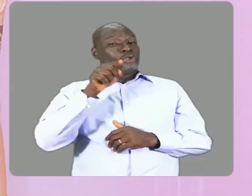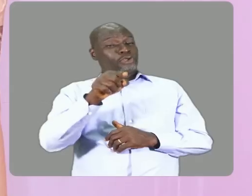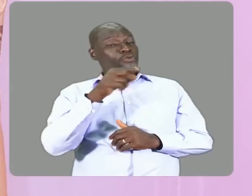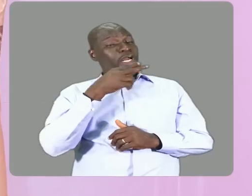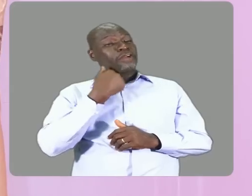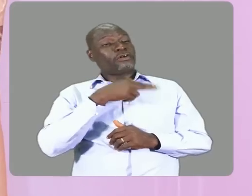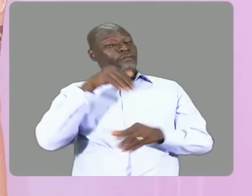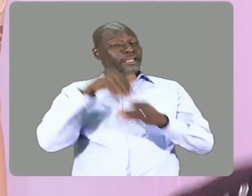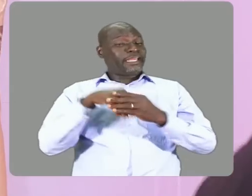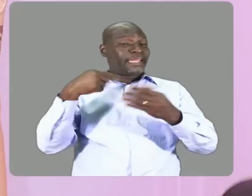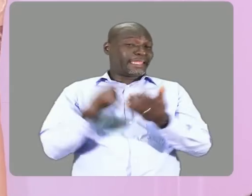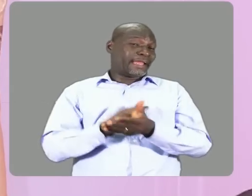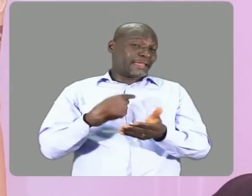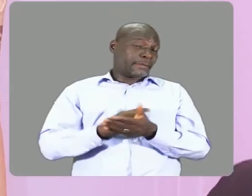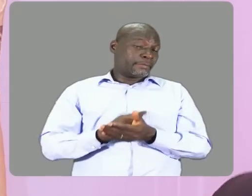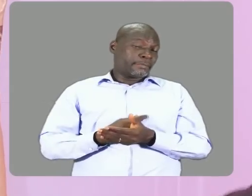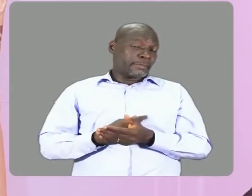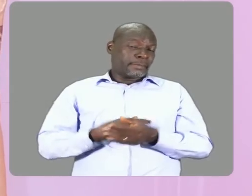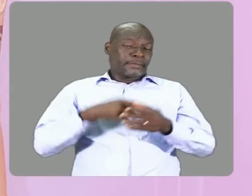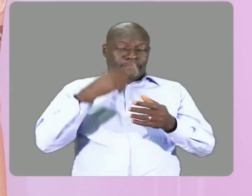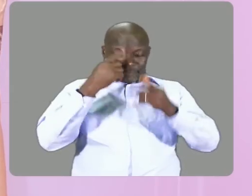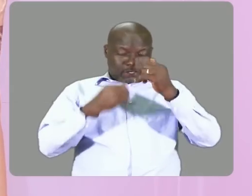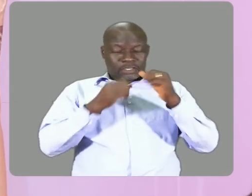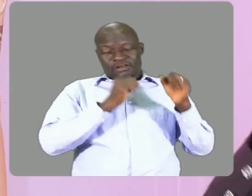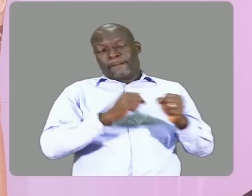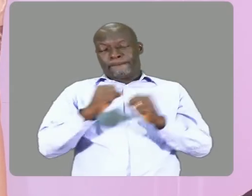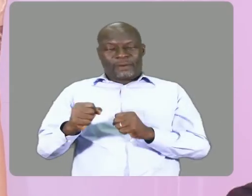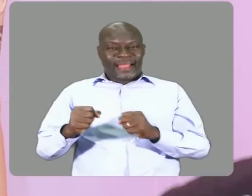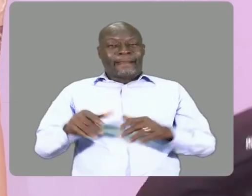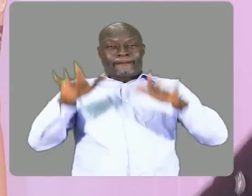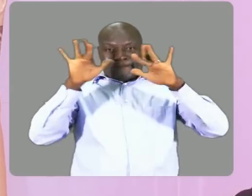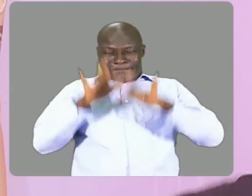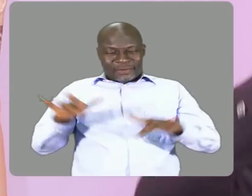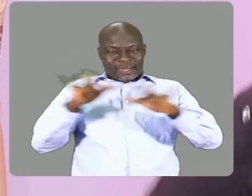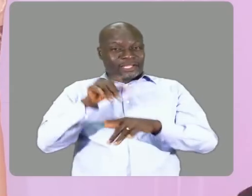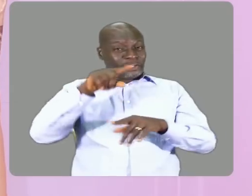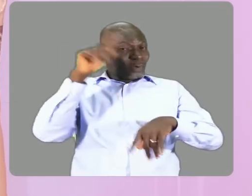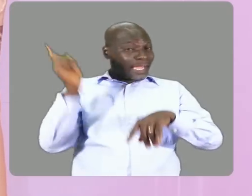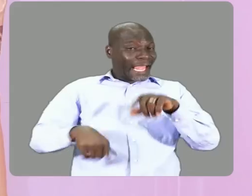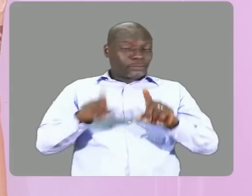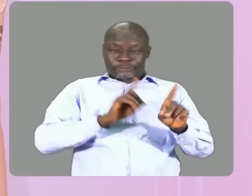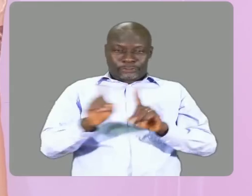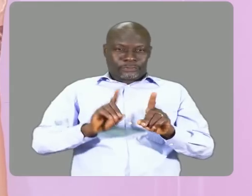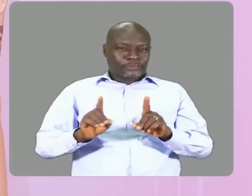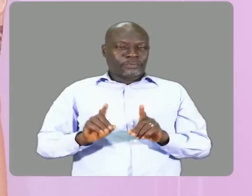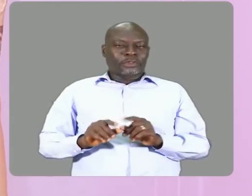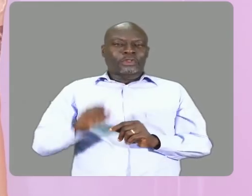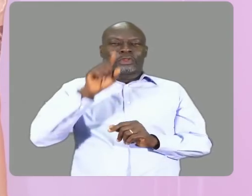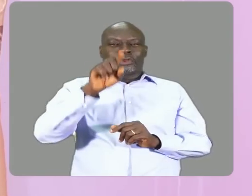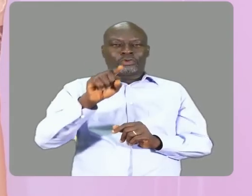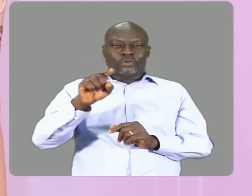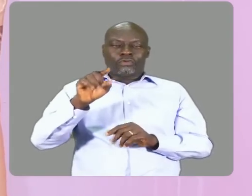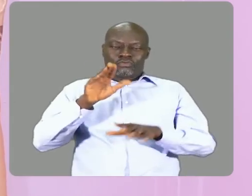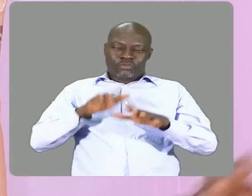asofo a tumidie a mo pek miracles amun to menye a mu kremu ntino